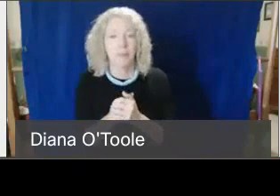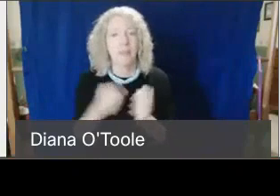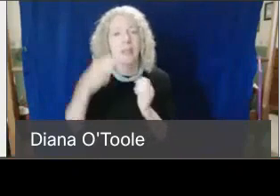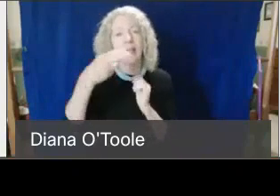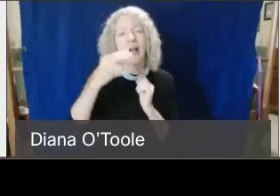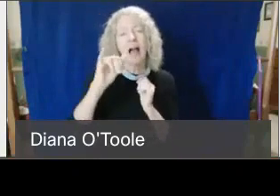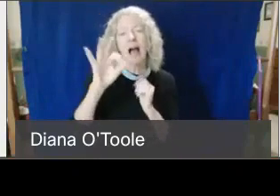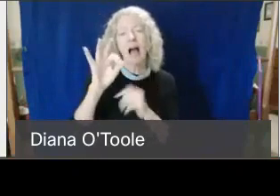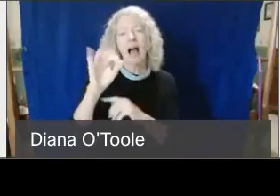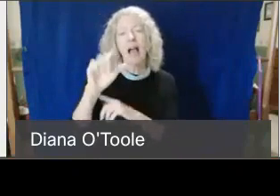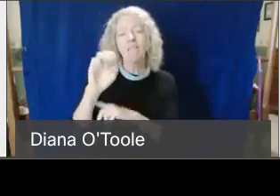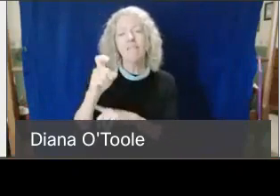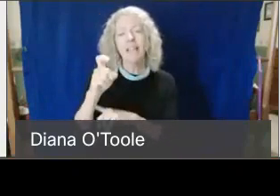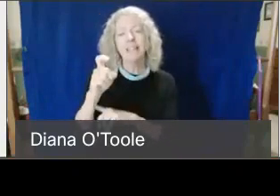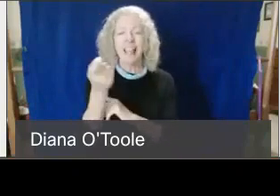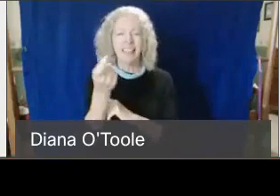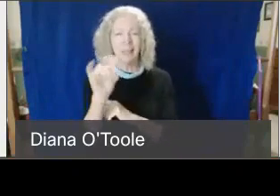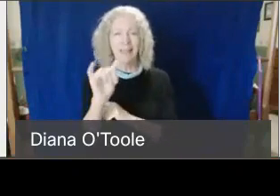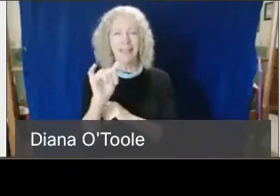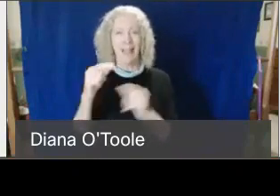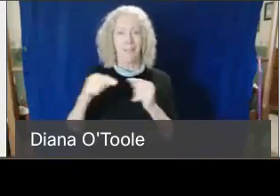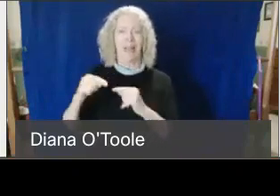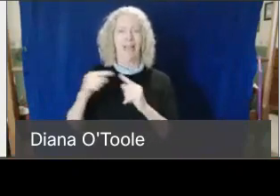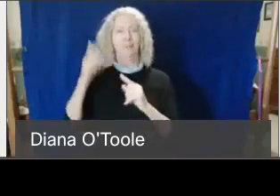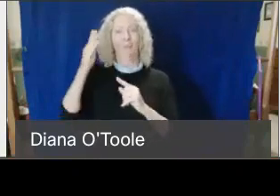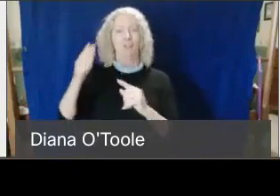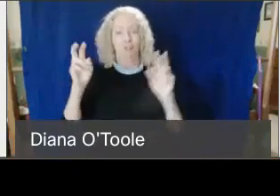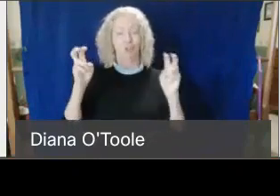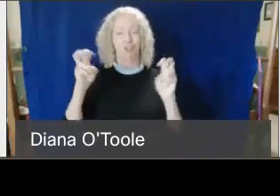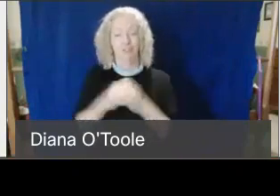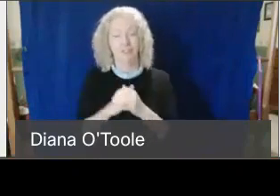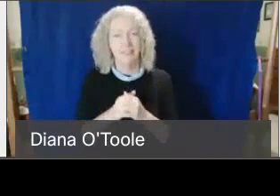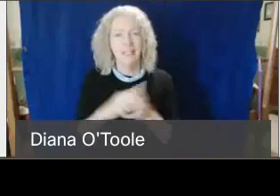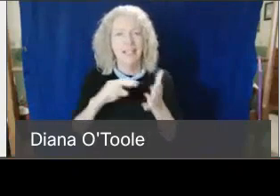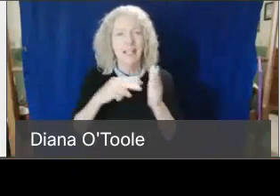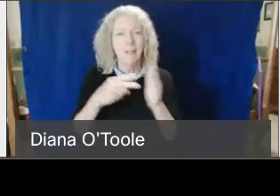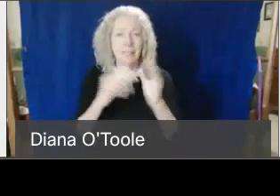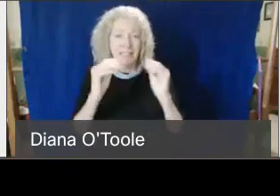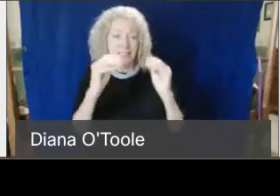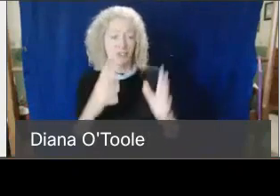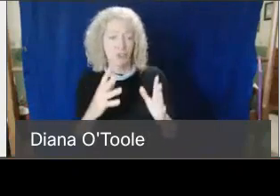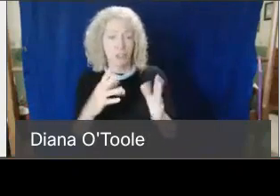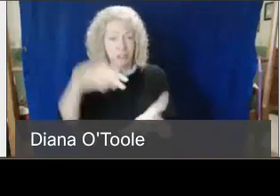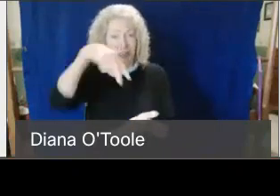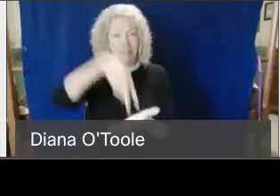bit sort of back to the future. And HyFlex is an instructor is in front of a live class.